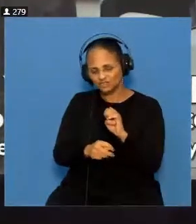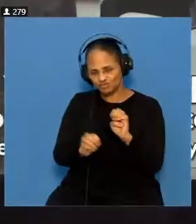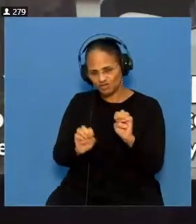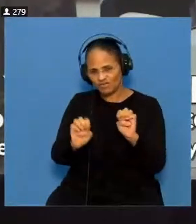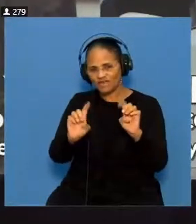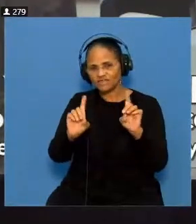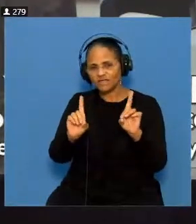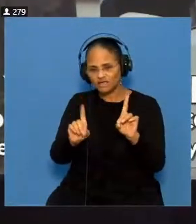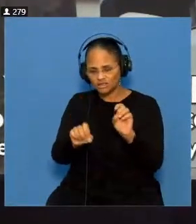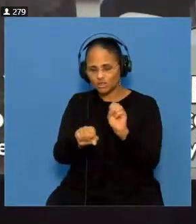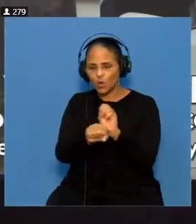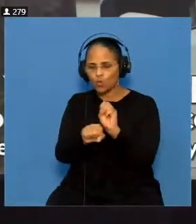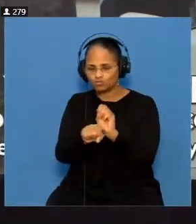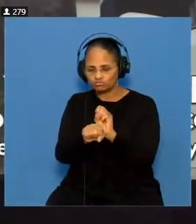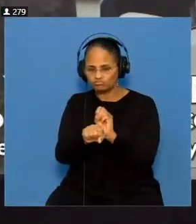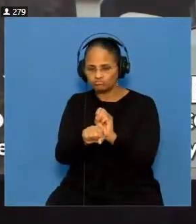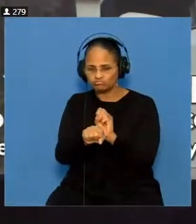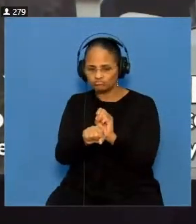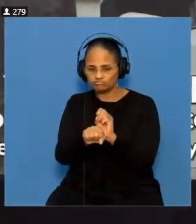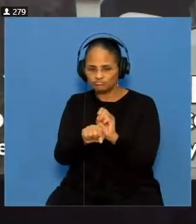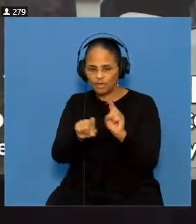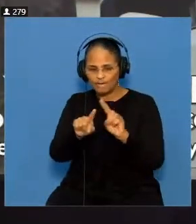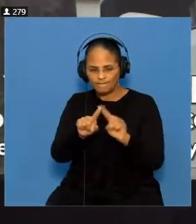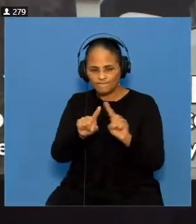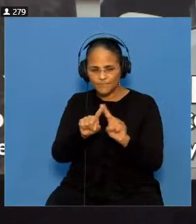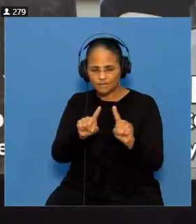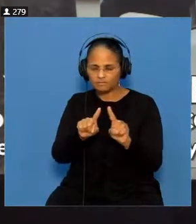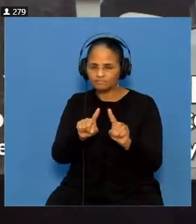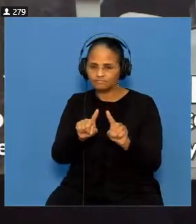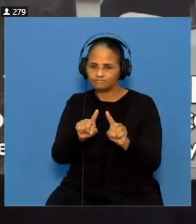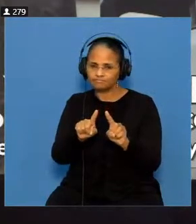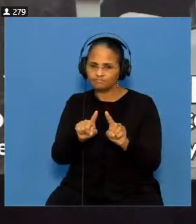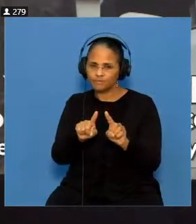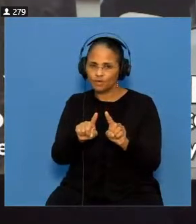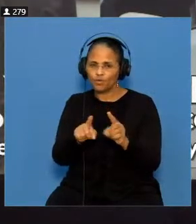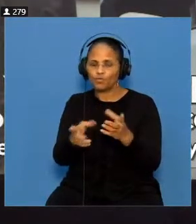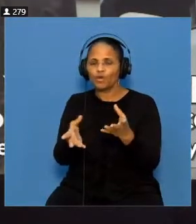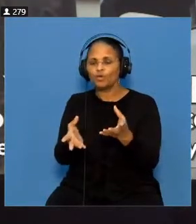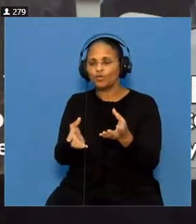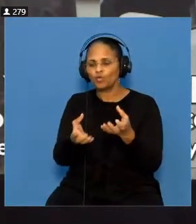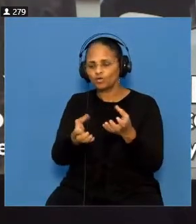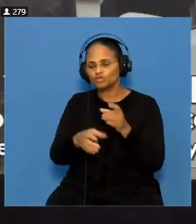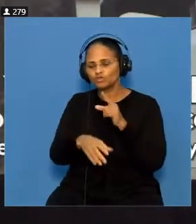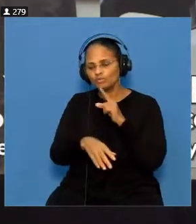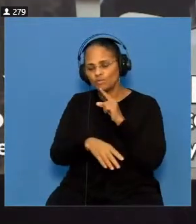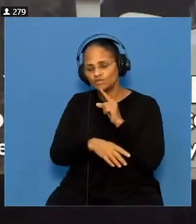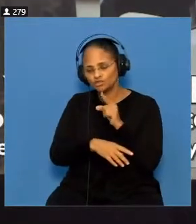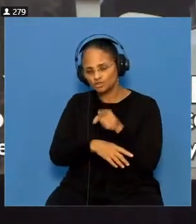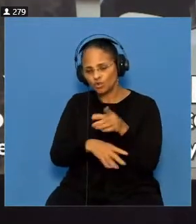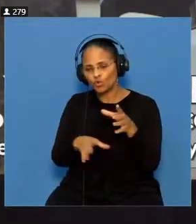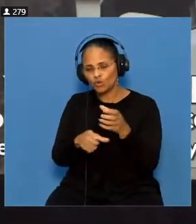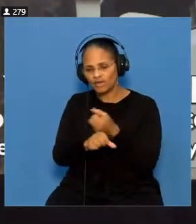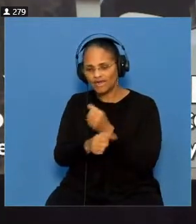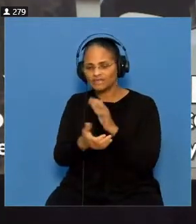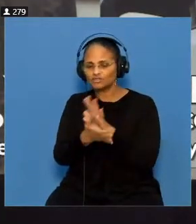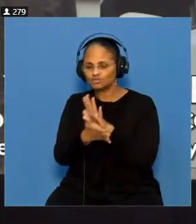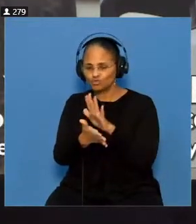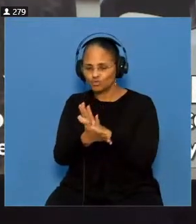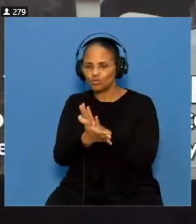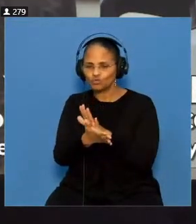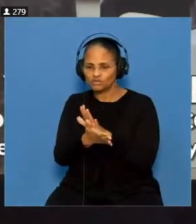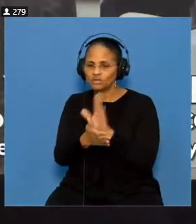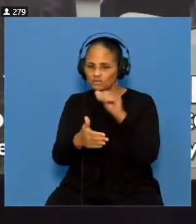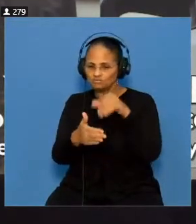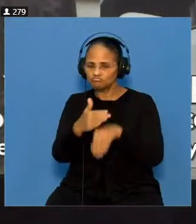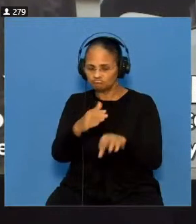of which they're doing there. But certainly, and without question, we certainly want to make sure we get our schools back in-person learning next